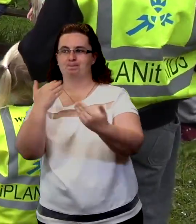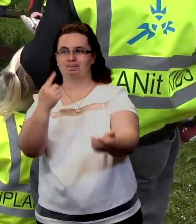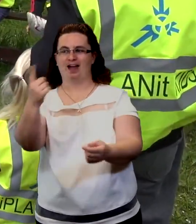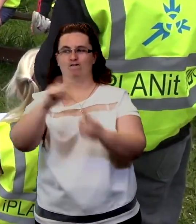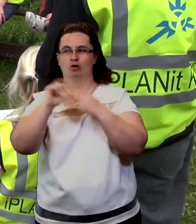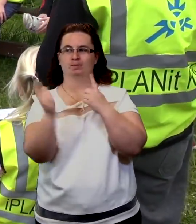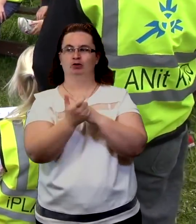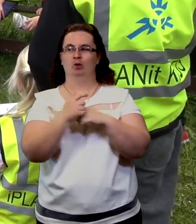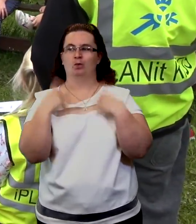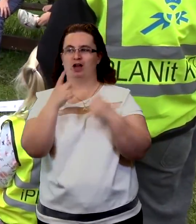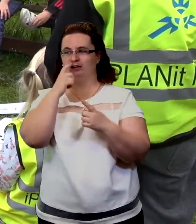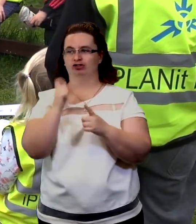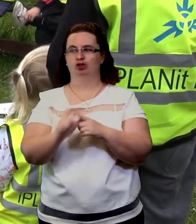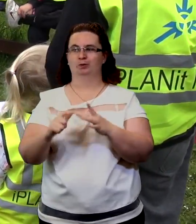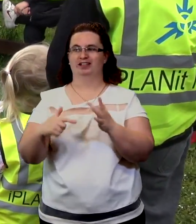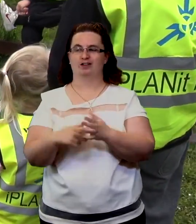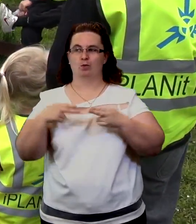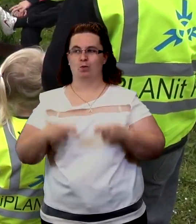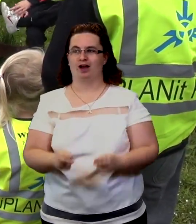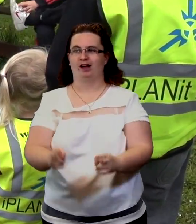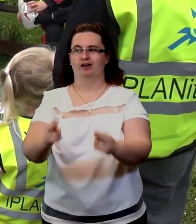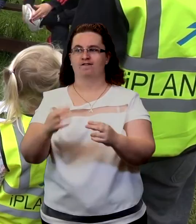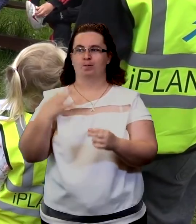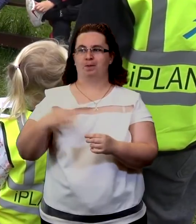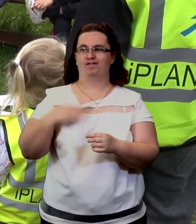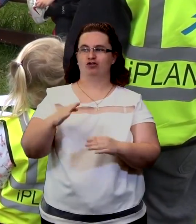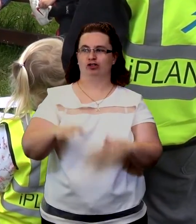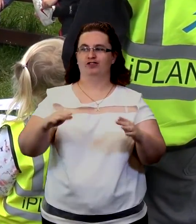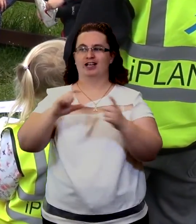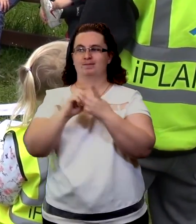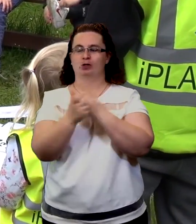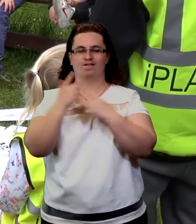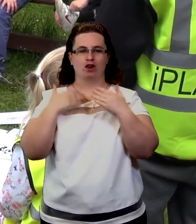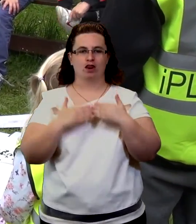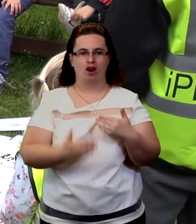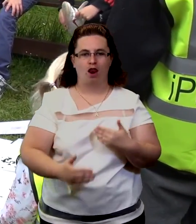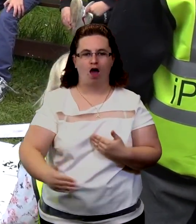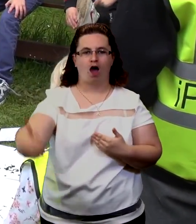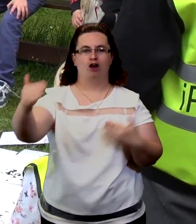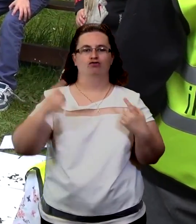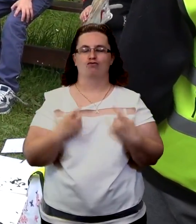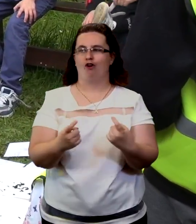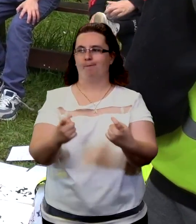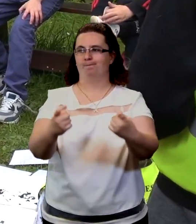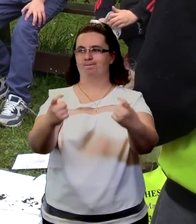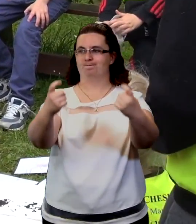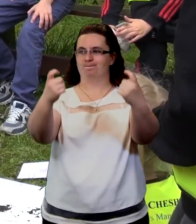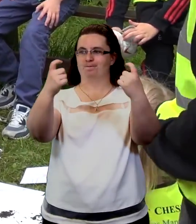Okay. I'm good for the flowers. When woodlice can't find enough to eat, they eat their own